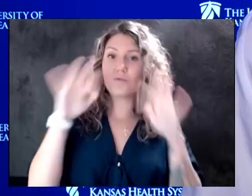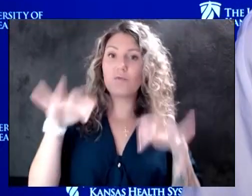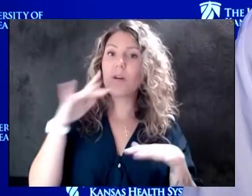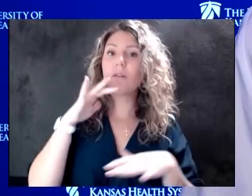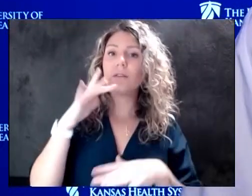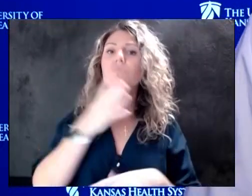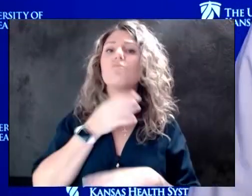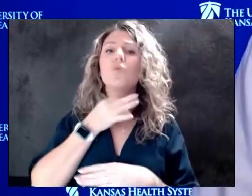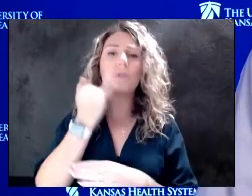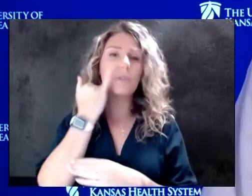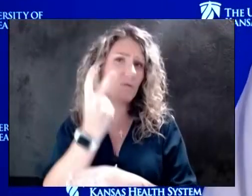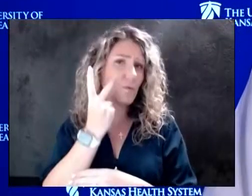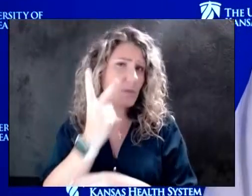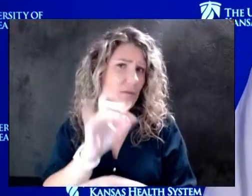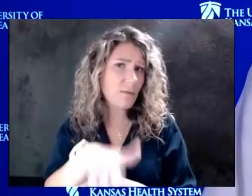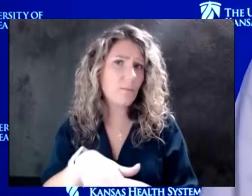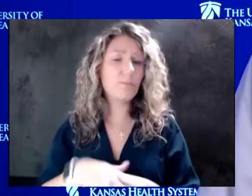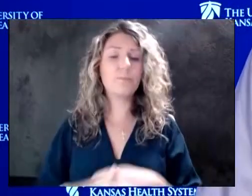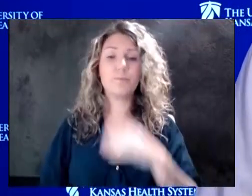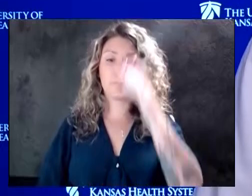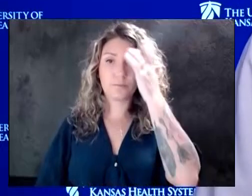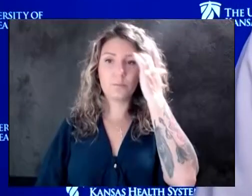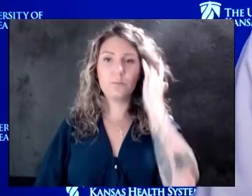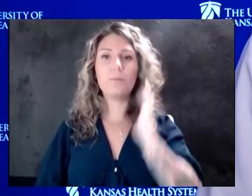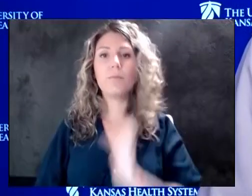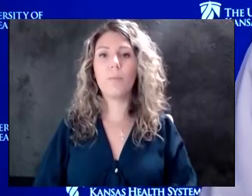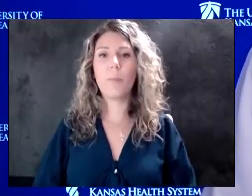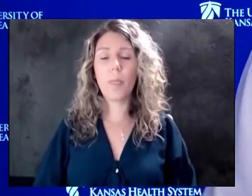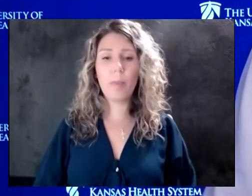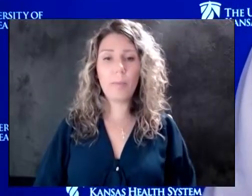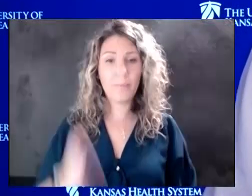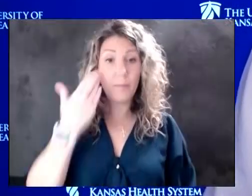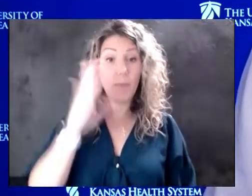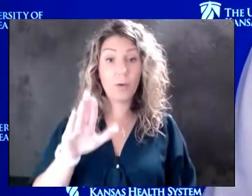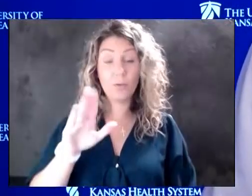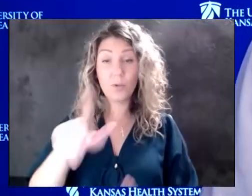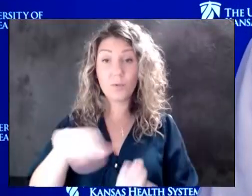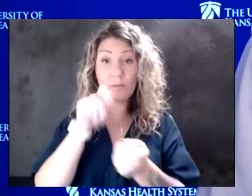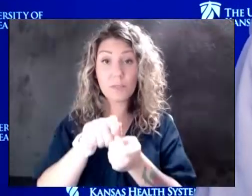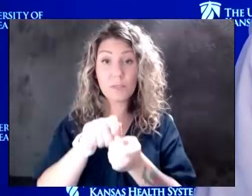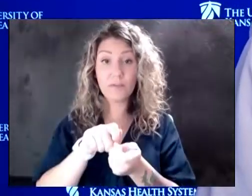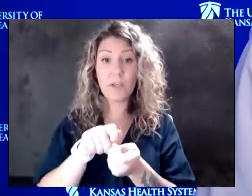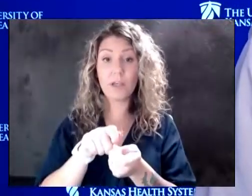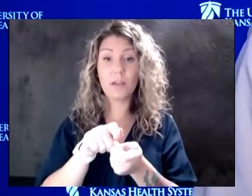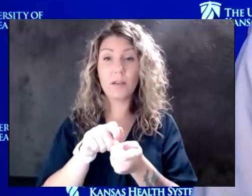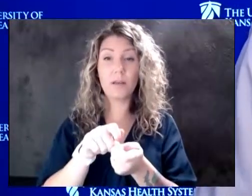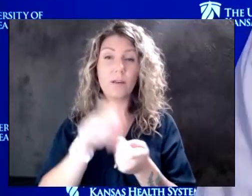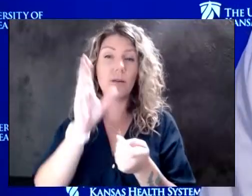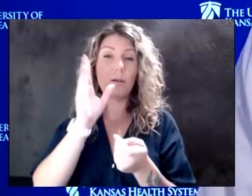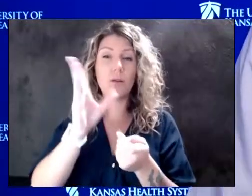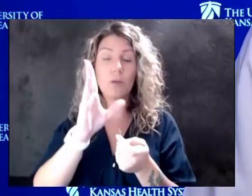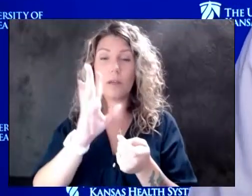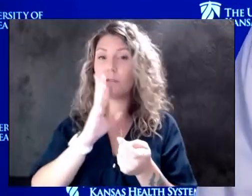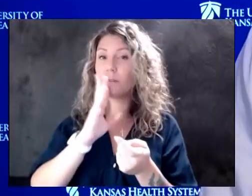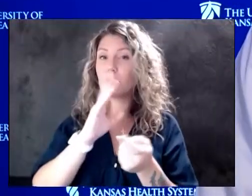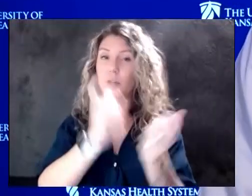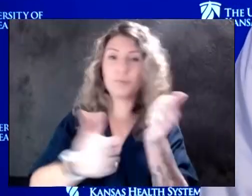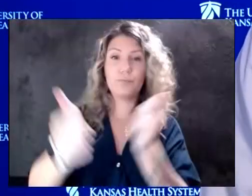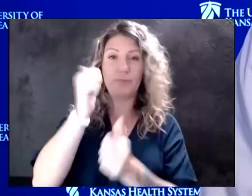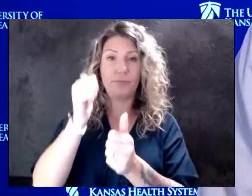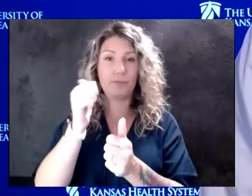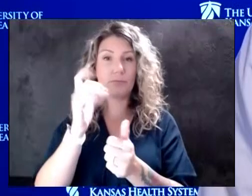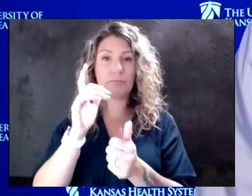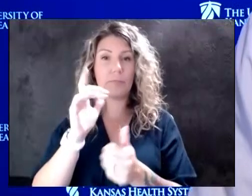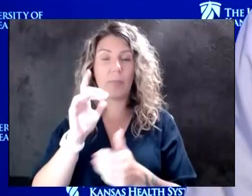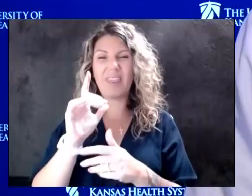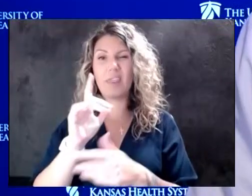that. You know, I don't know specifically. We'll certainly talk with the head of the vaccine